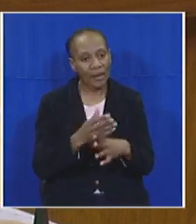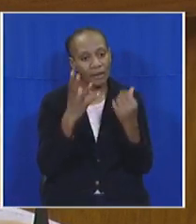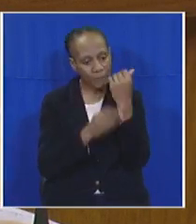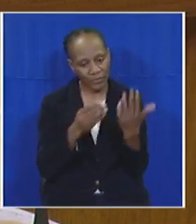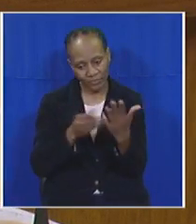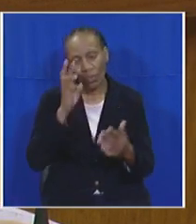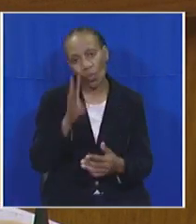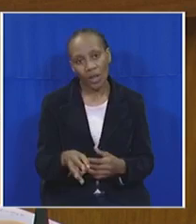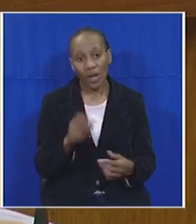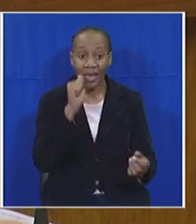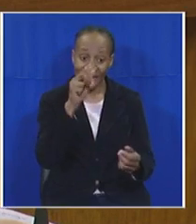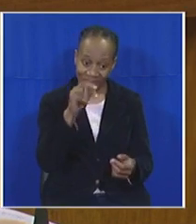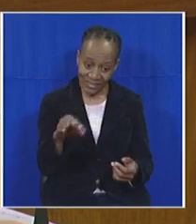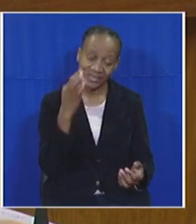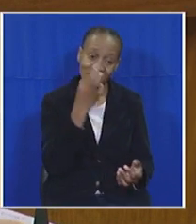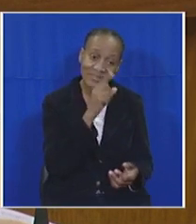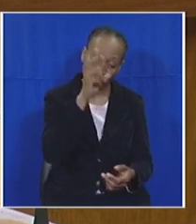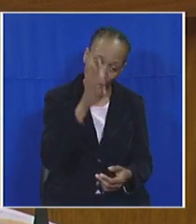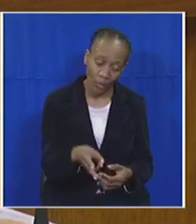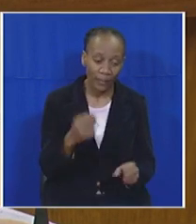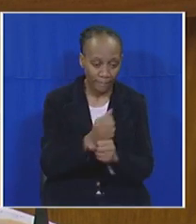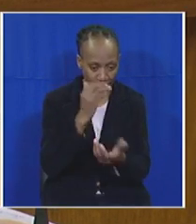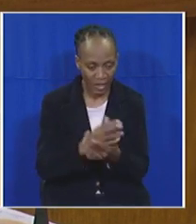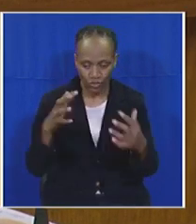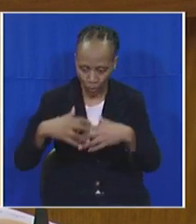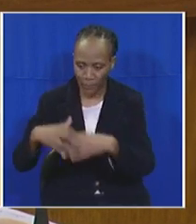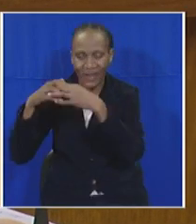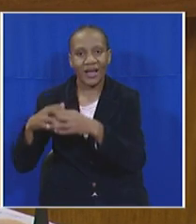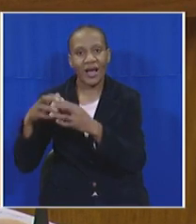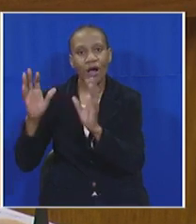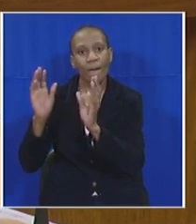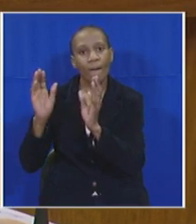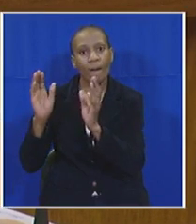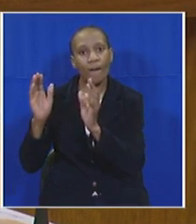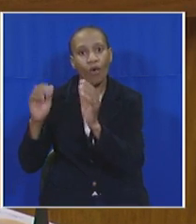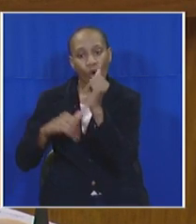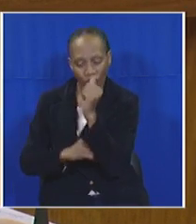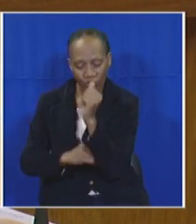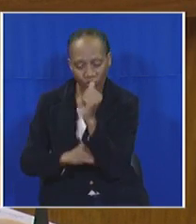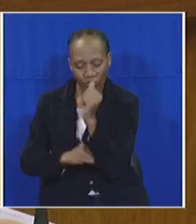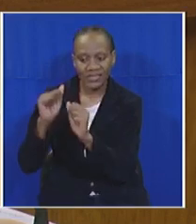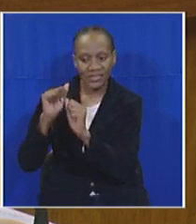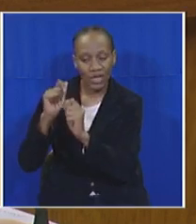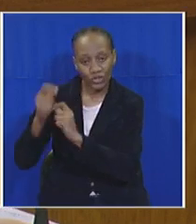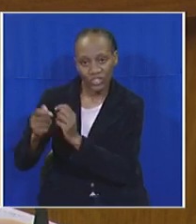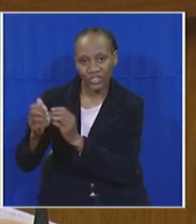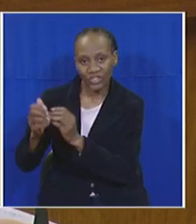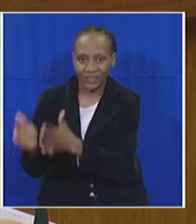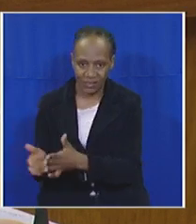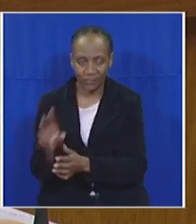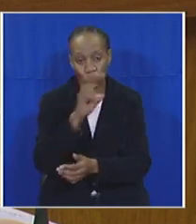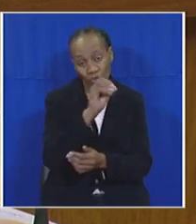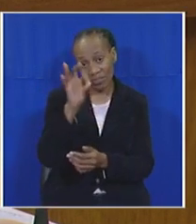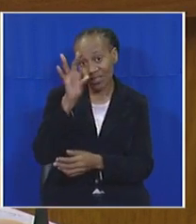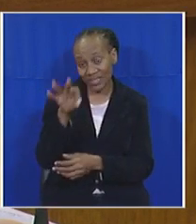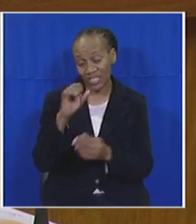It committed itself to integrating the institution of traditional leadership to democratic governance and development. In